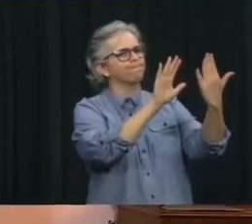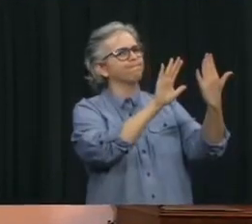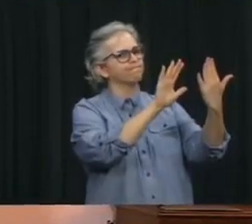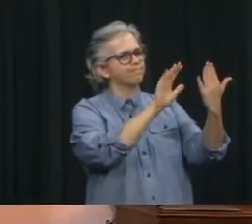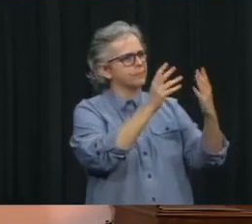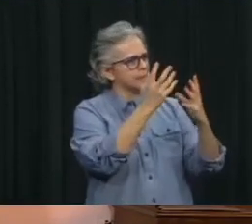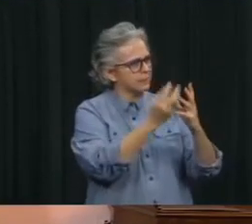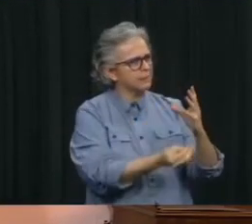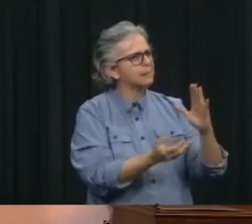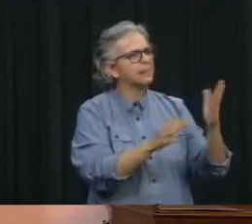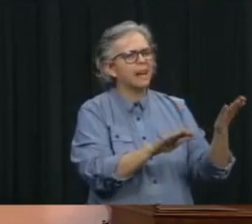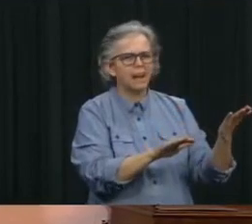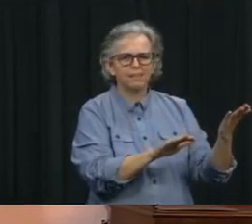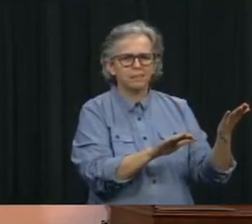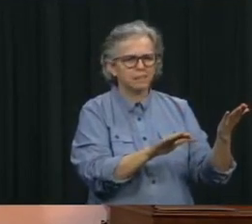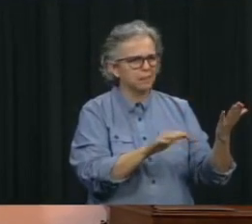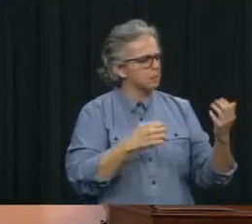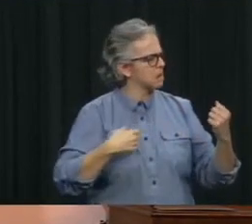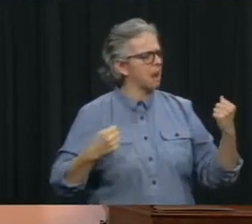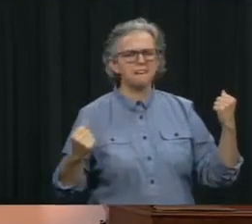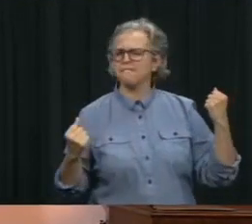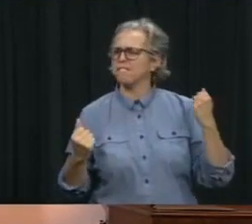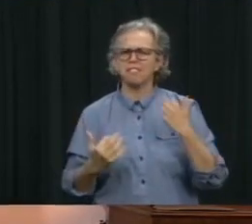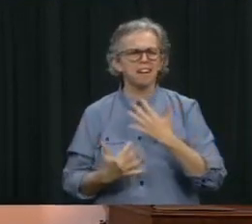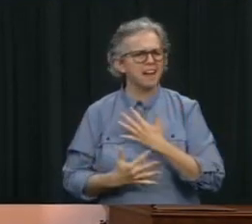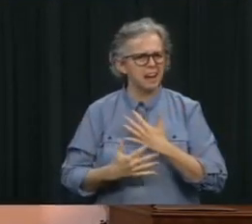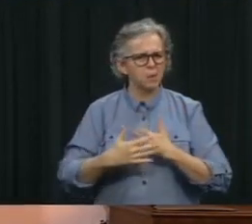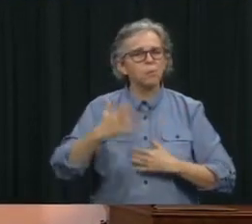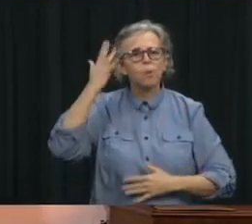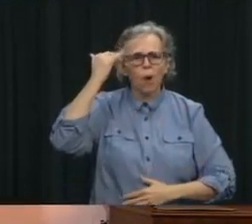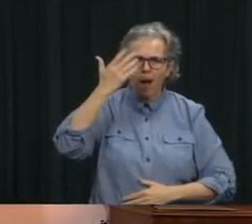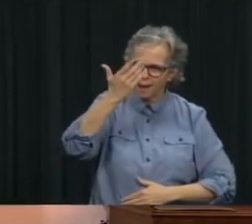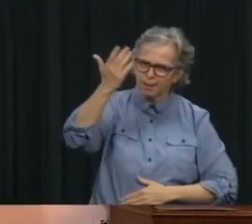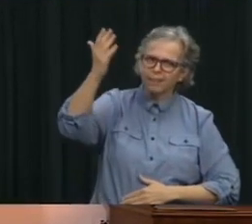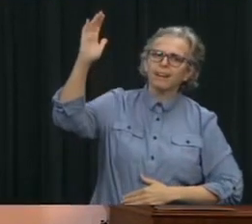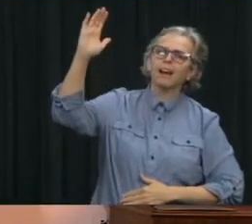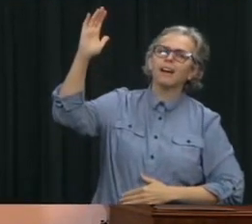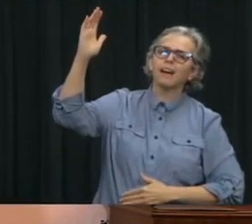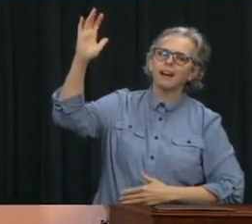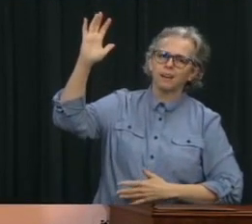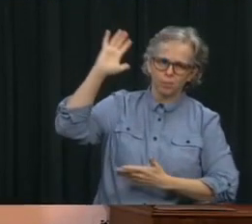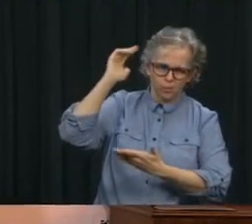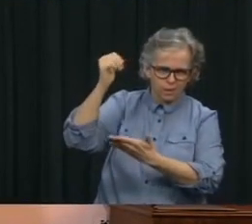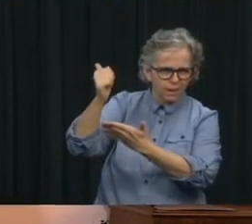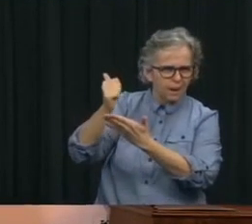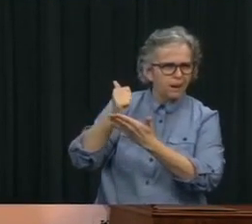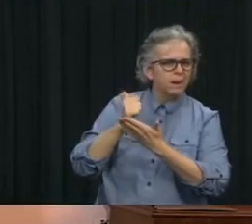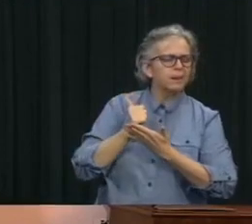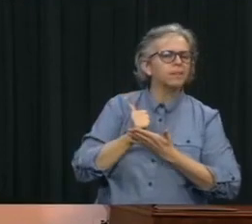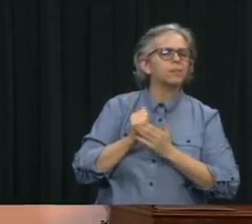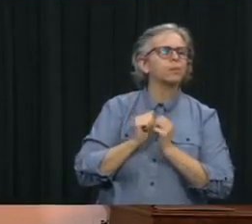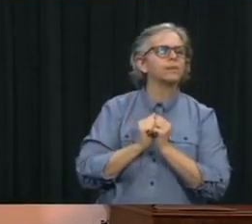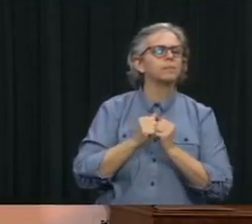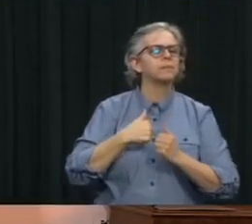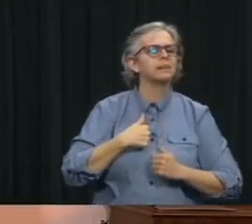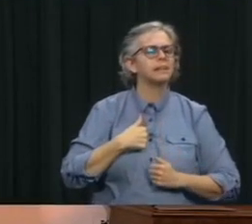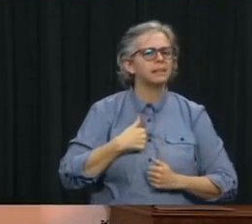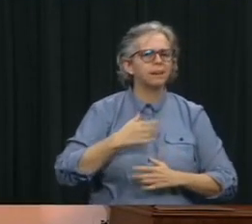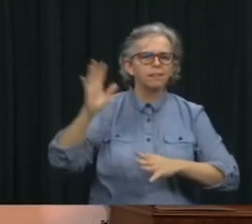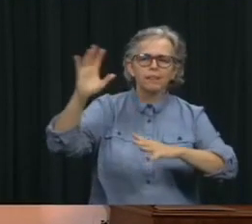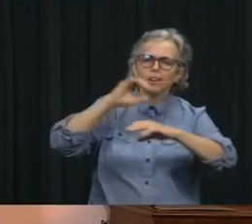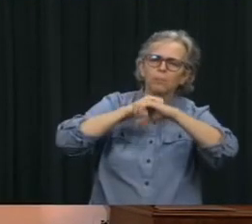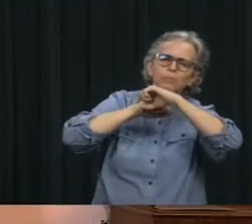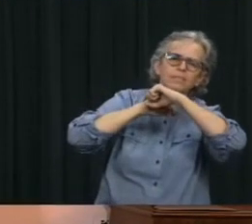no evil, for thou art with me. Thy rod and thy staff comfort me.